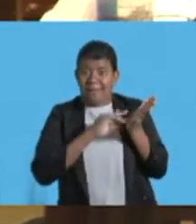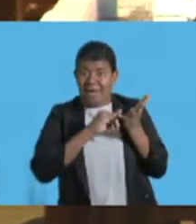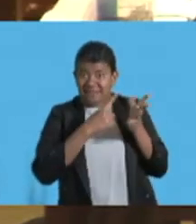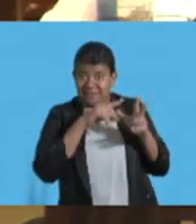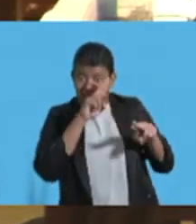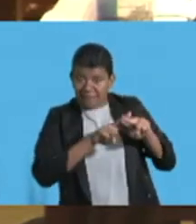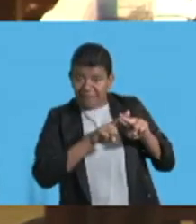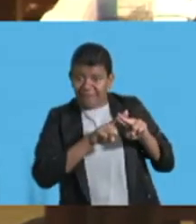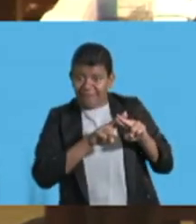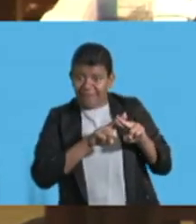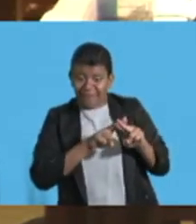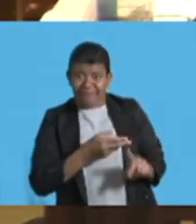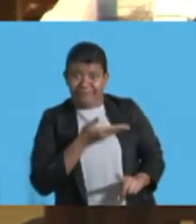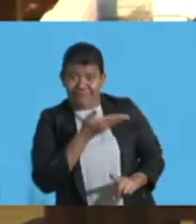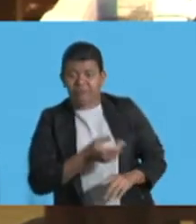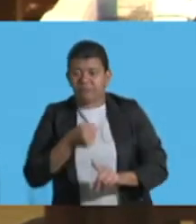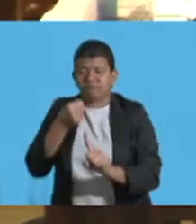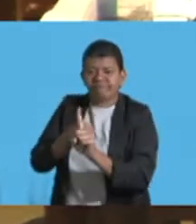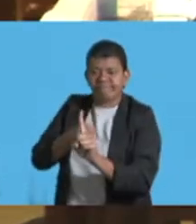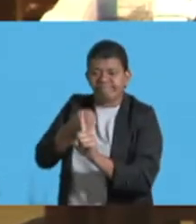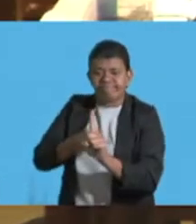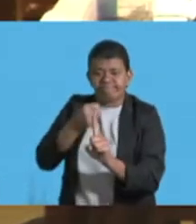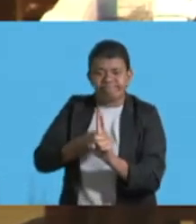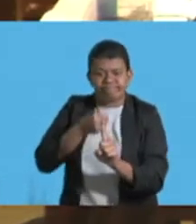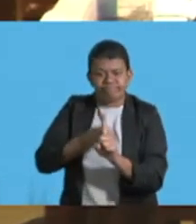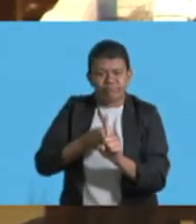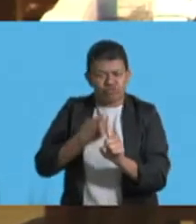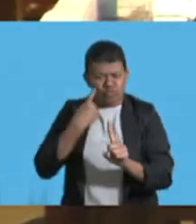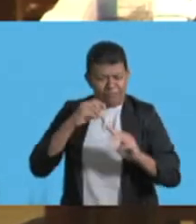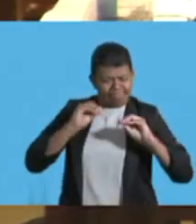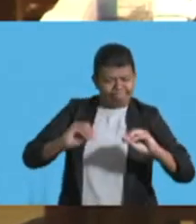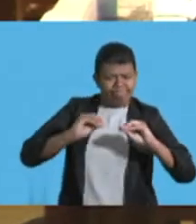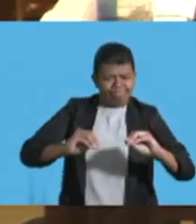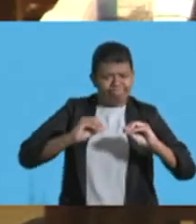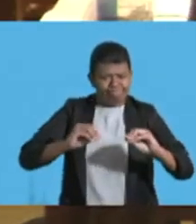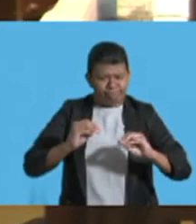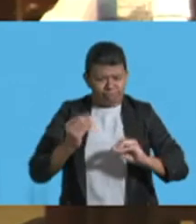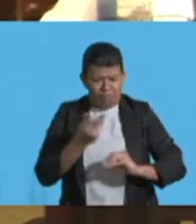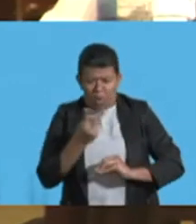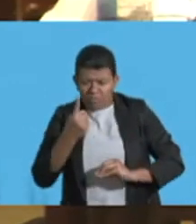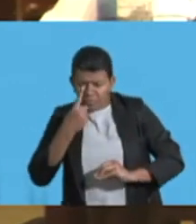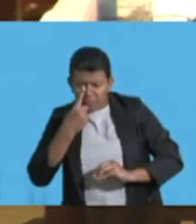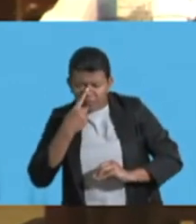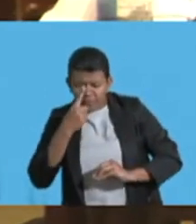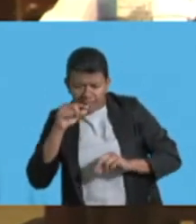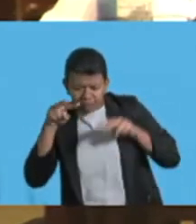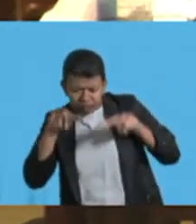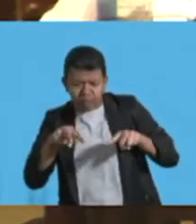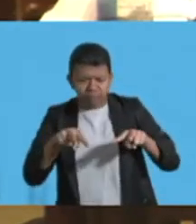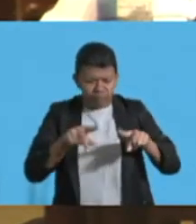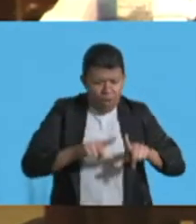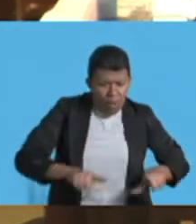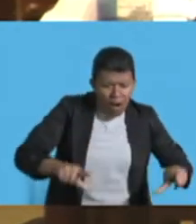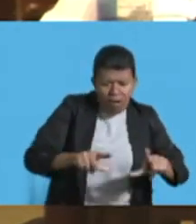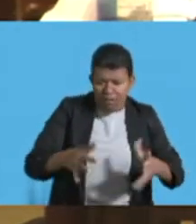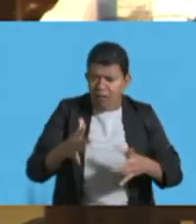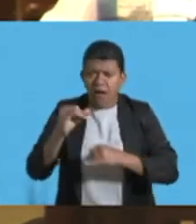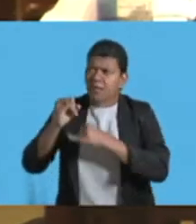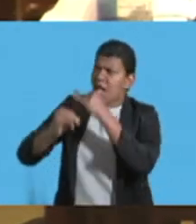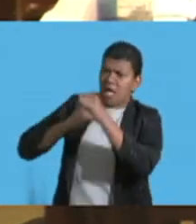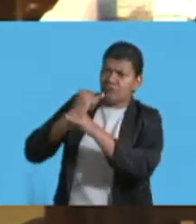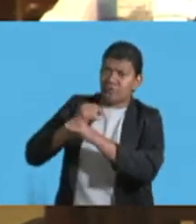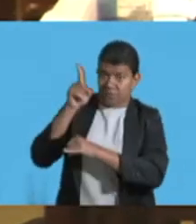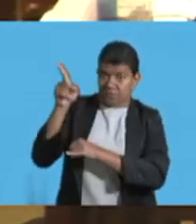recruitment drive both locally and internationally. This is to enhance the human resource capacity to